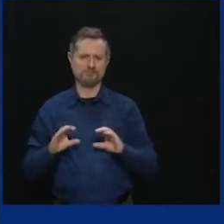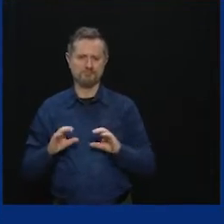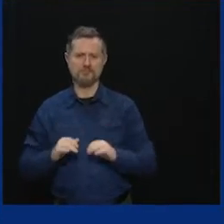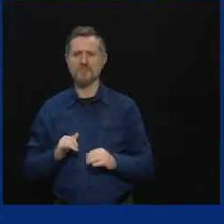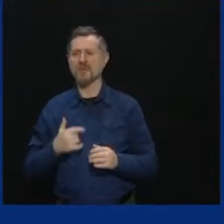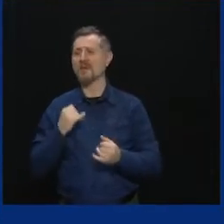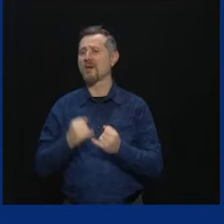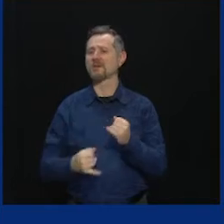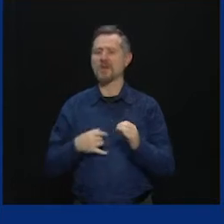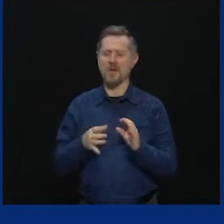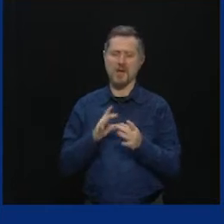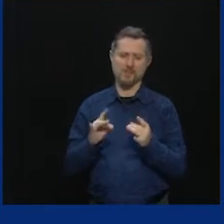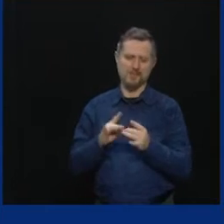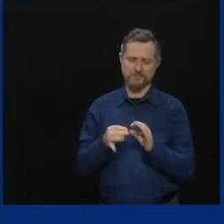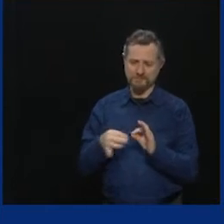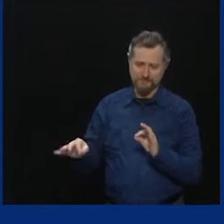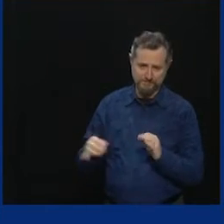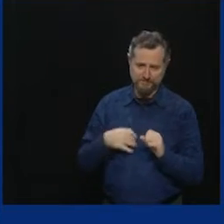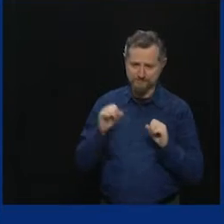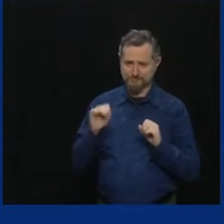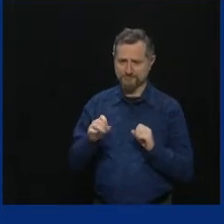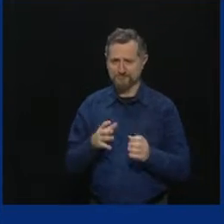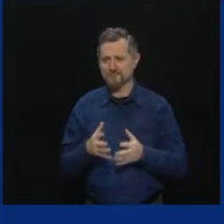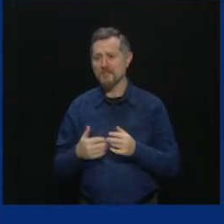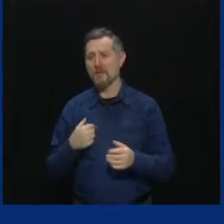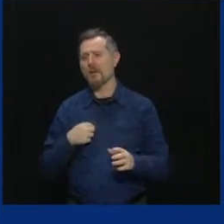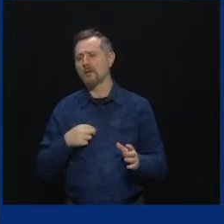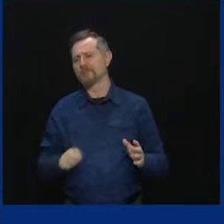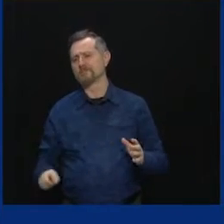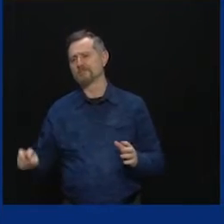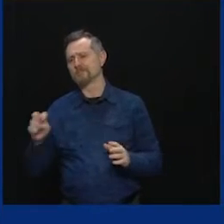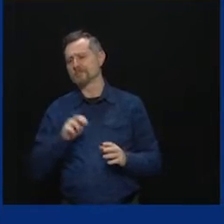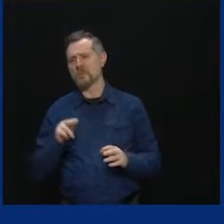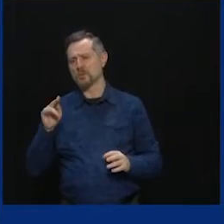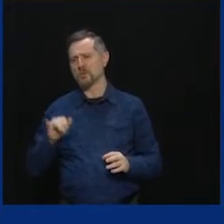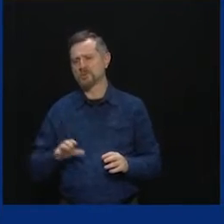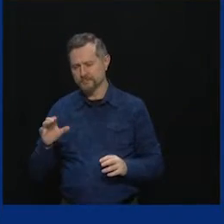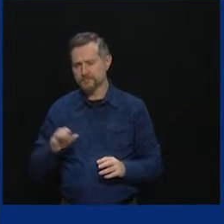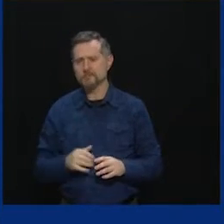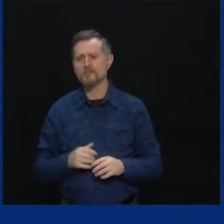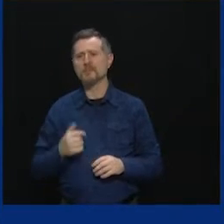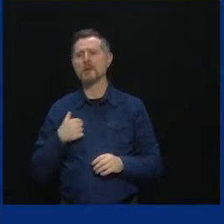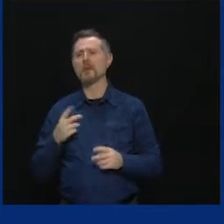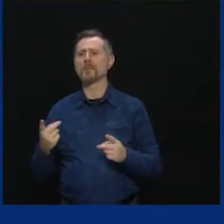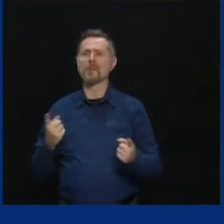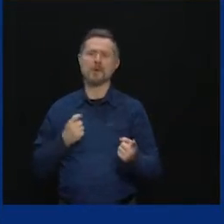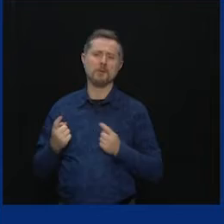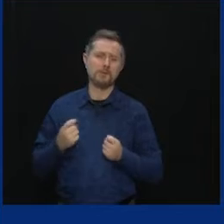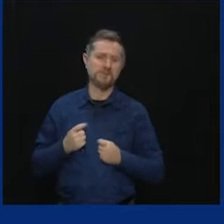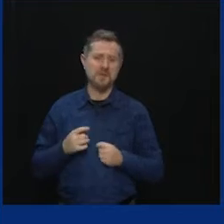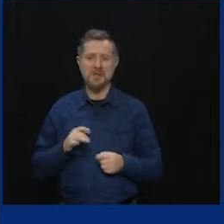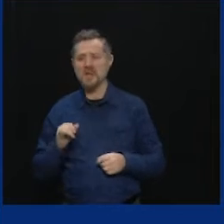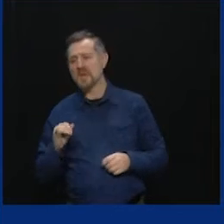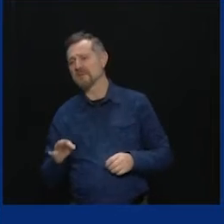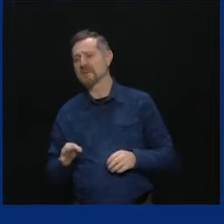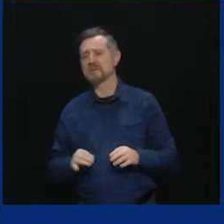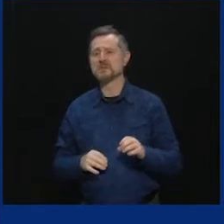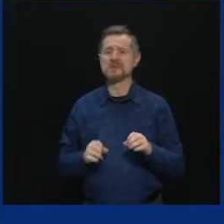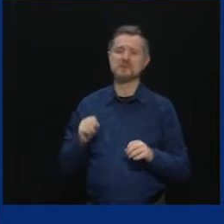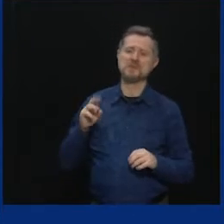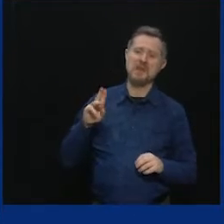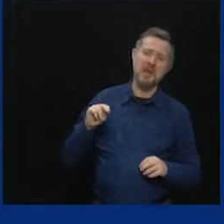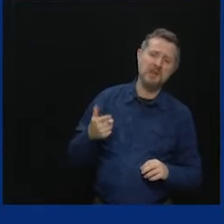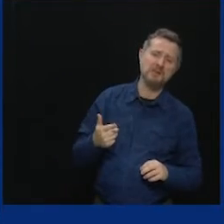this. Many times as I travel around the city, I'm often asked, well, if SNUG and Cure Violence sites are